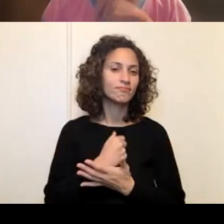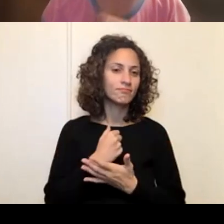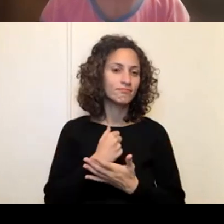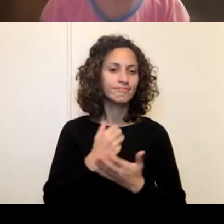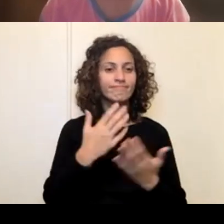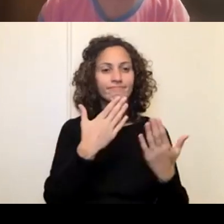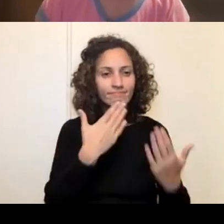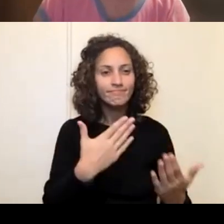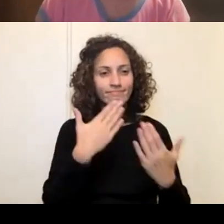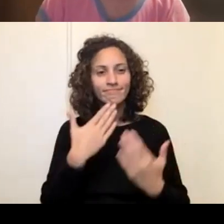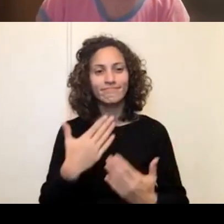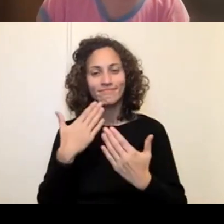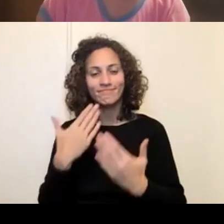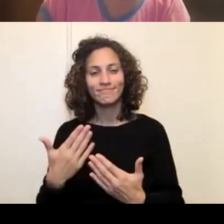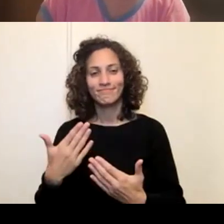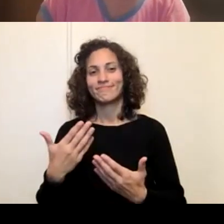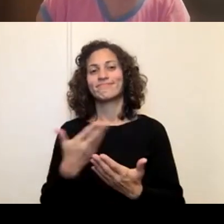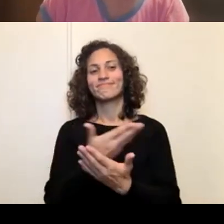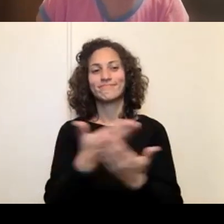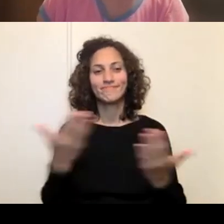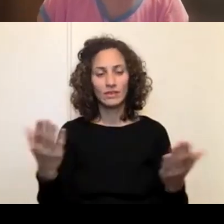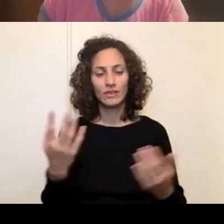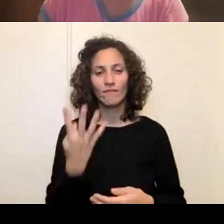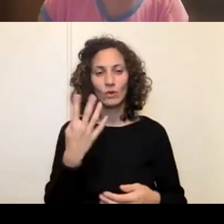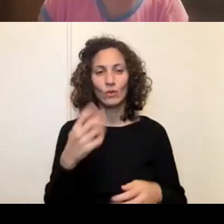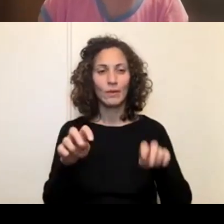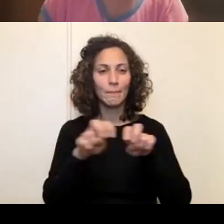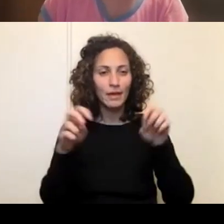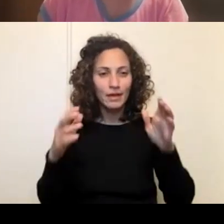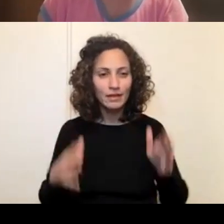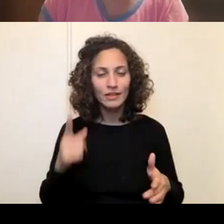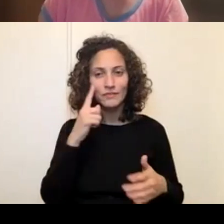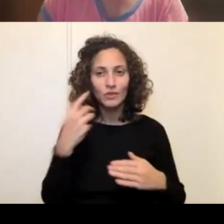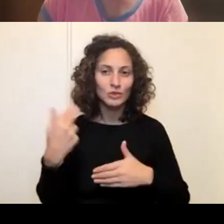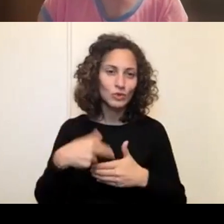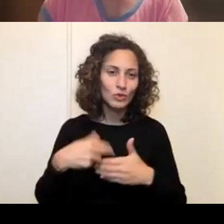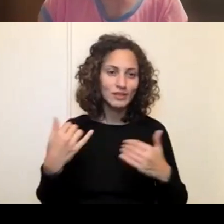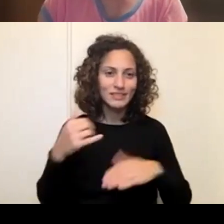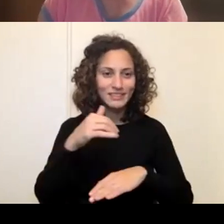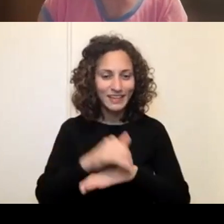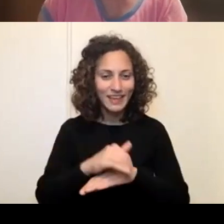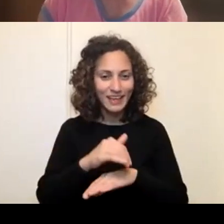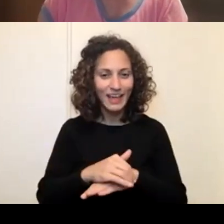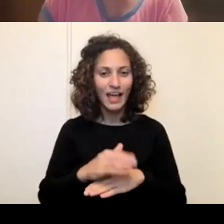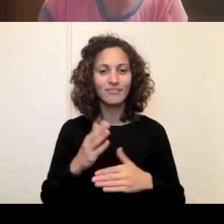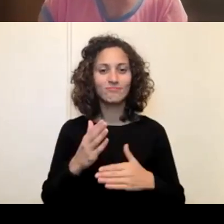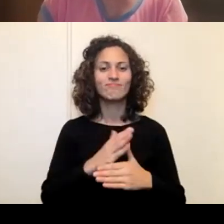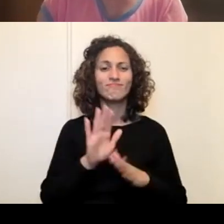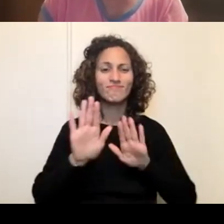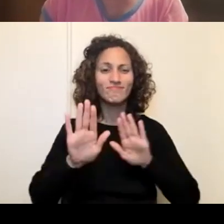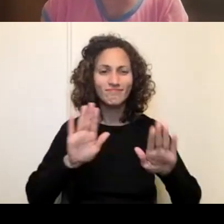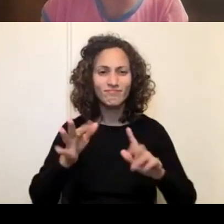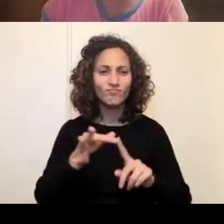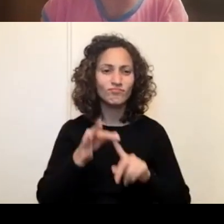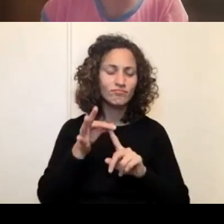thank our 4 panelists for joining us today and sharing their own unique perspective.